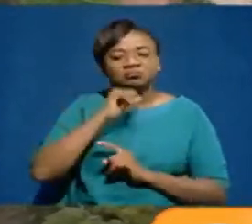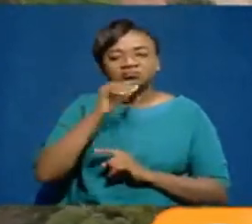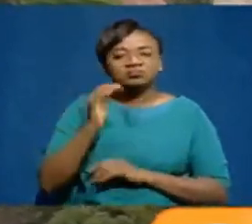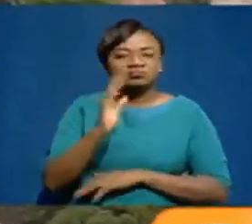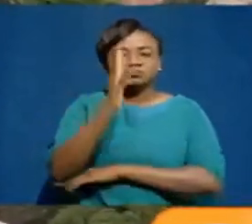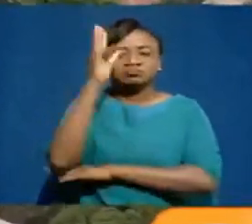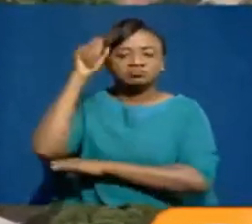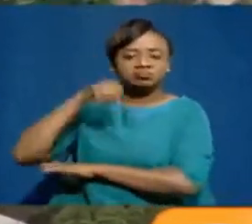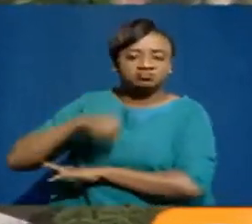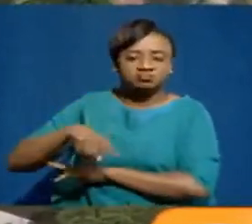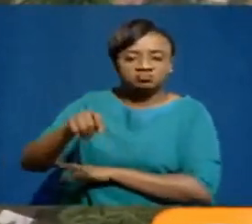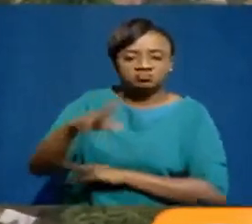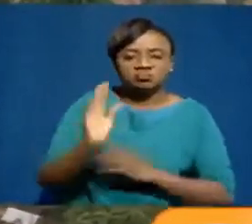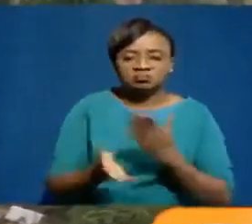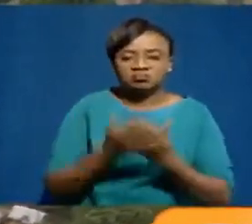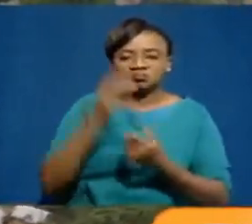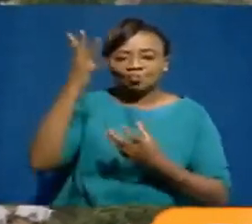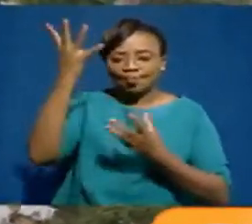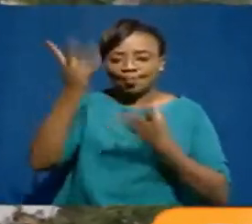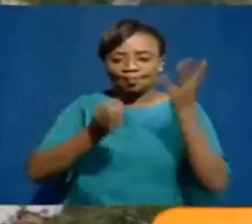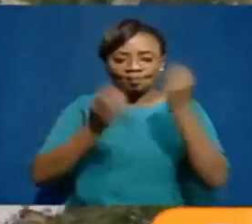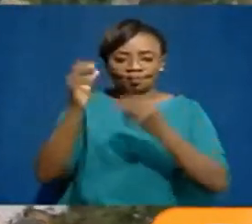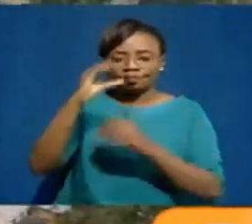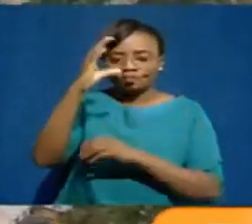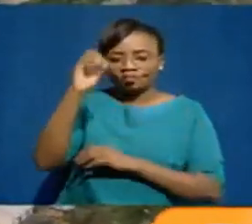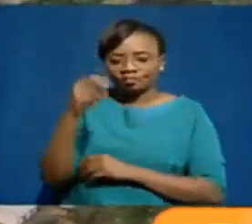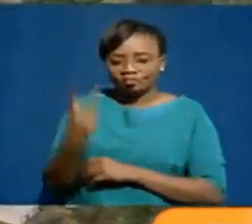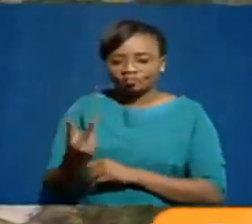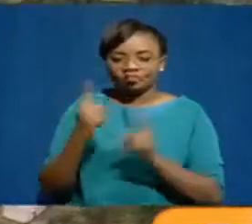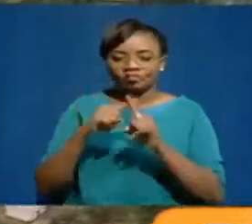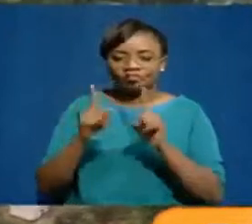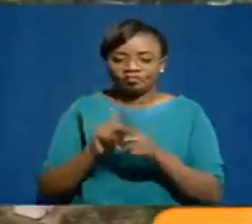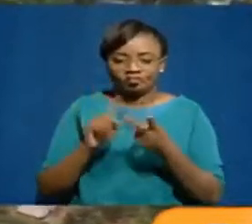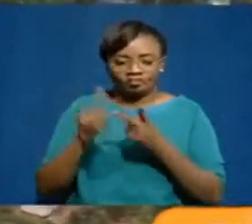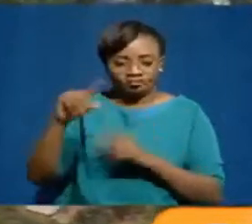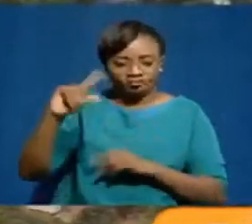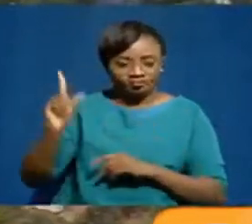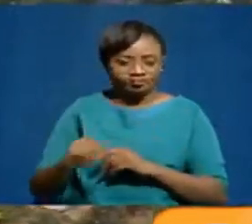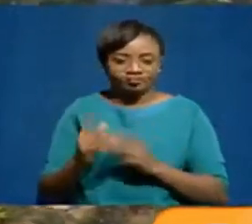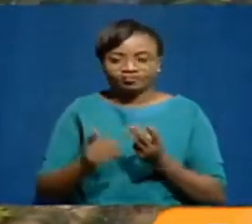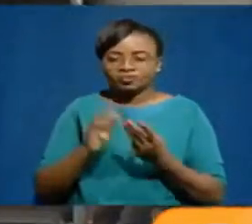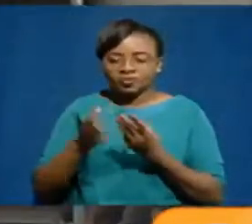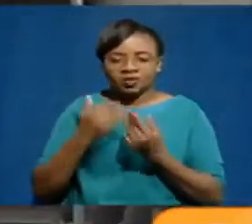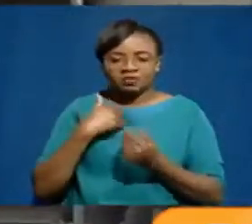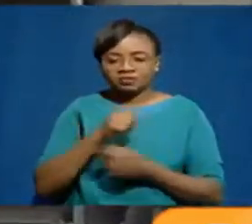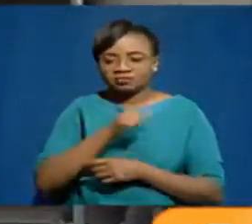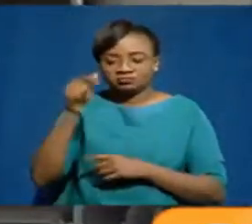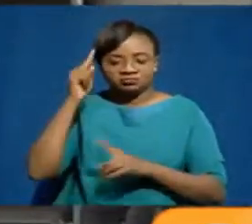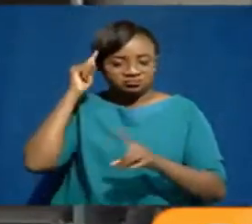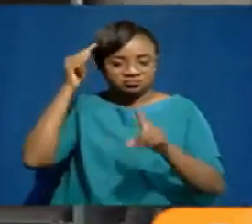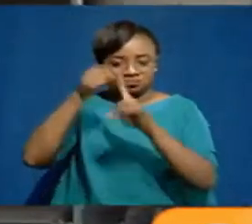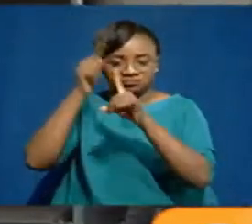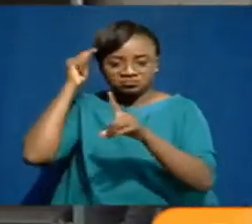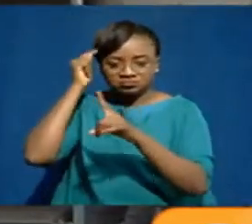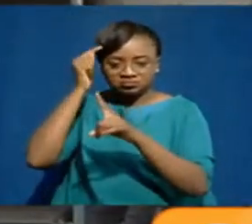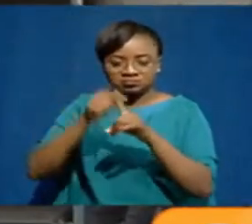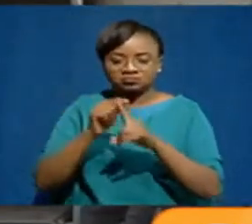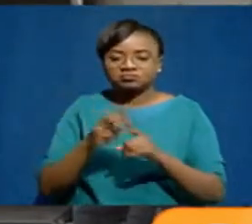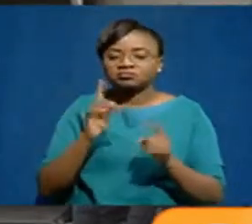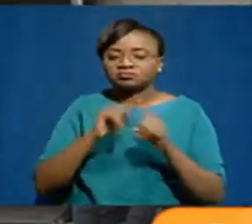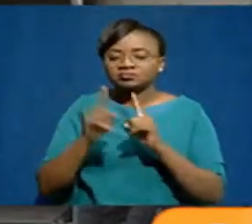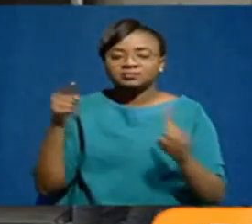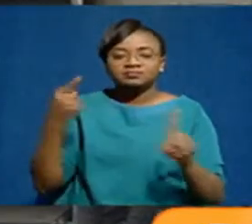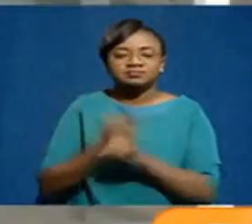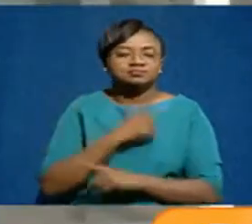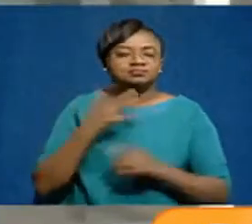not only help to remove carbon from the atmosphere, but also serve other important purposes? The differences come in for